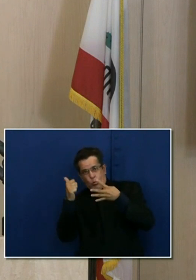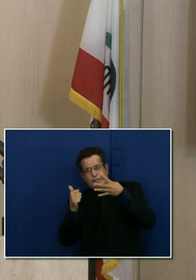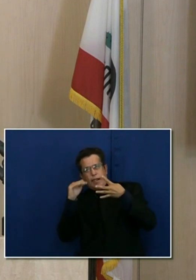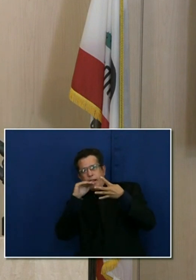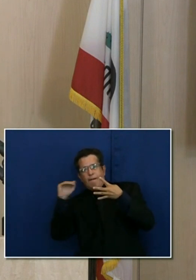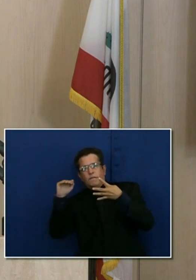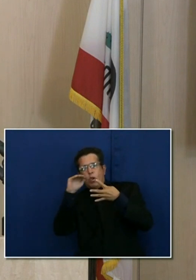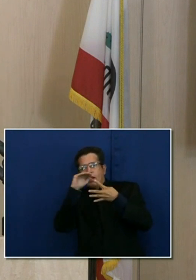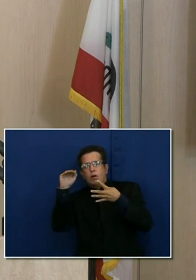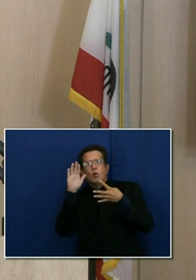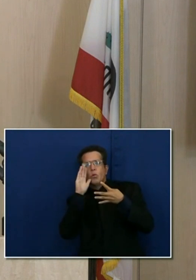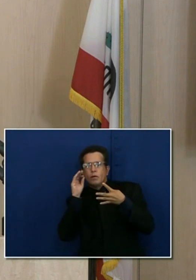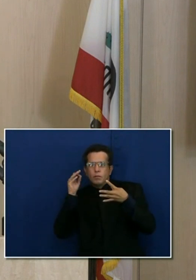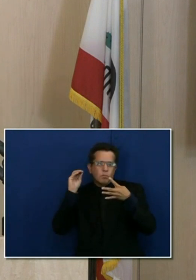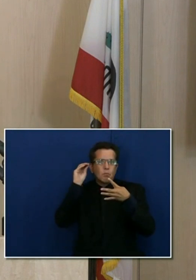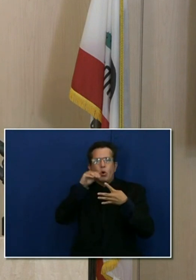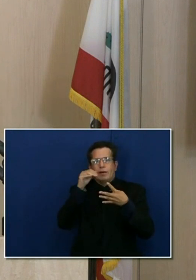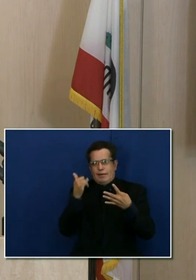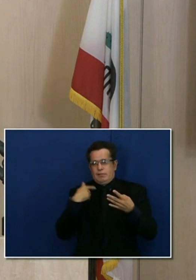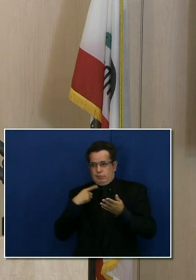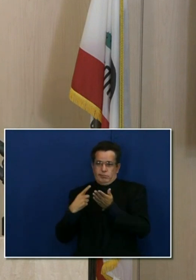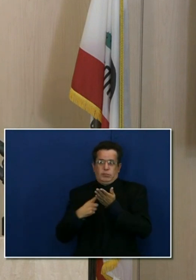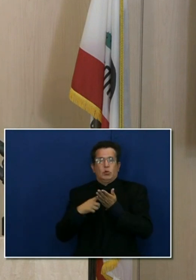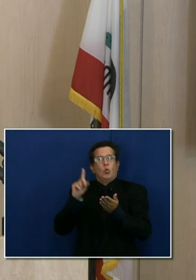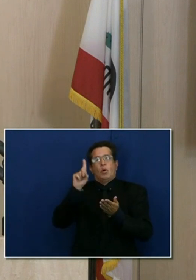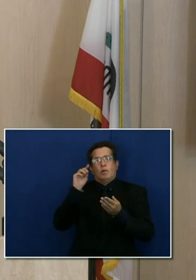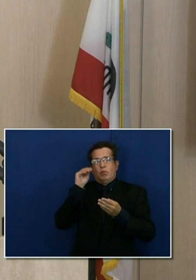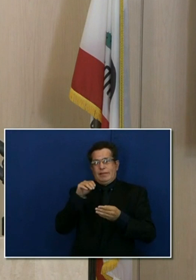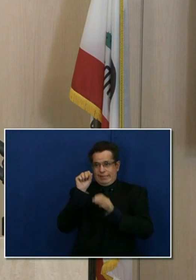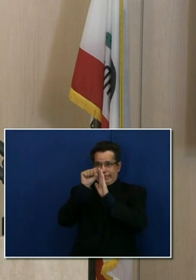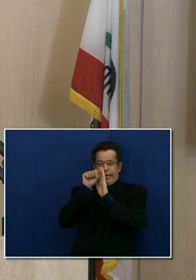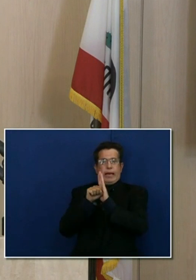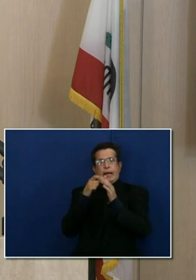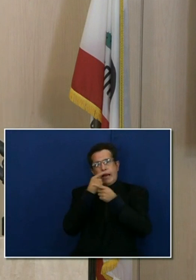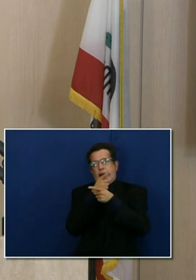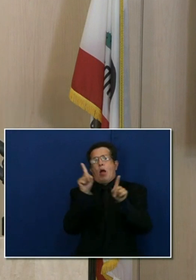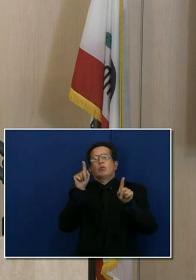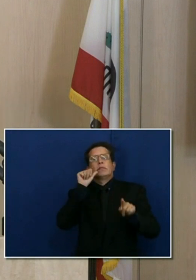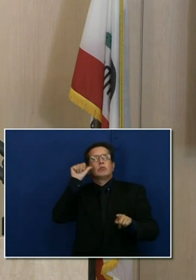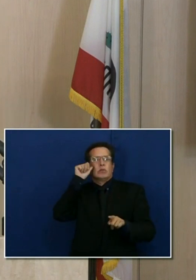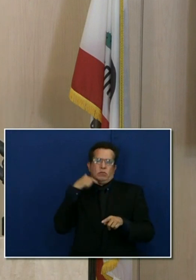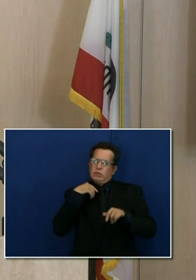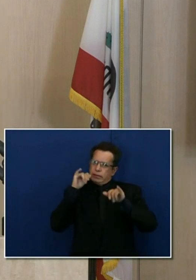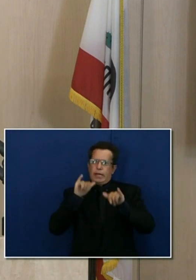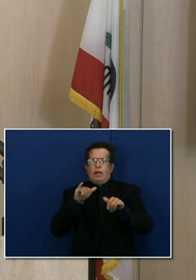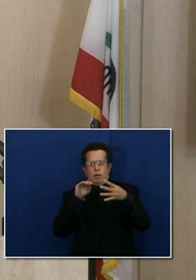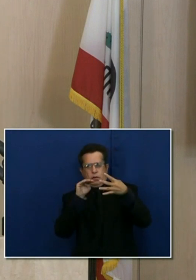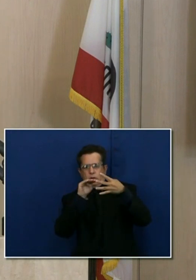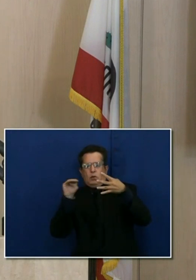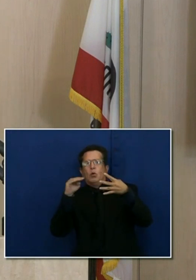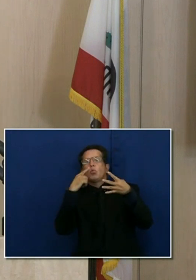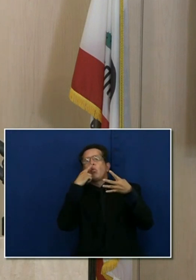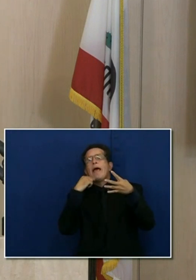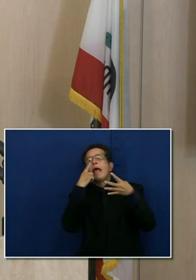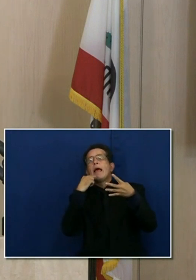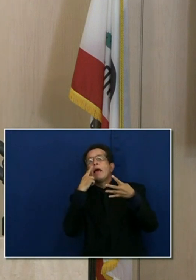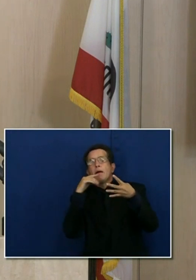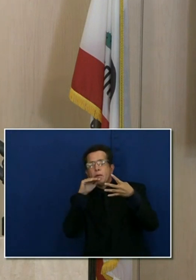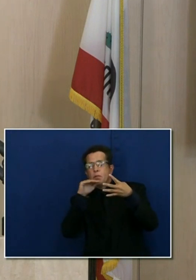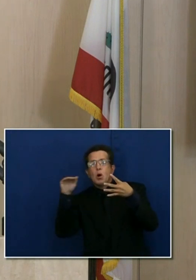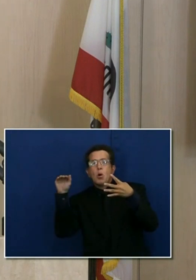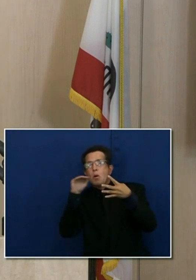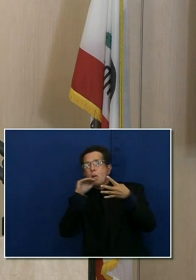tiers. As you know by now, the state announced yesterday that we would remain in the red tier, which allows